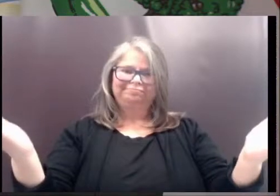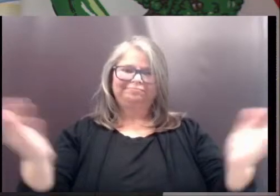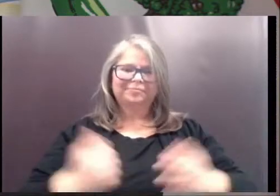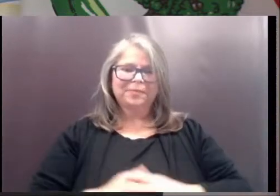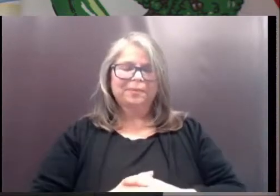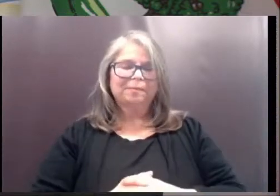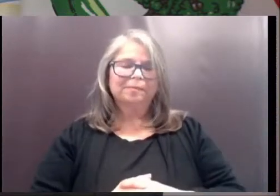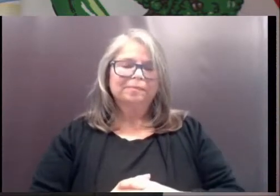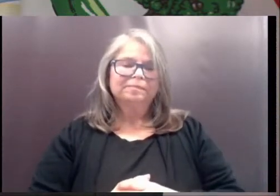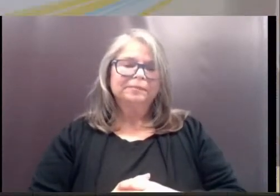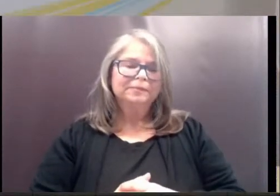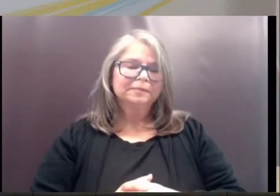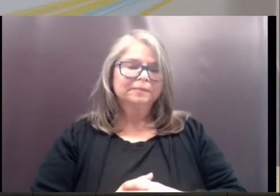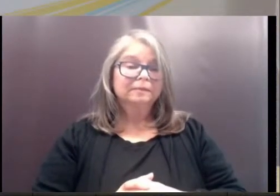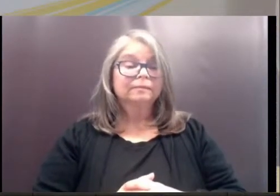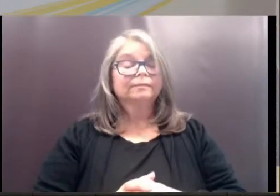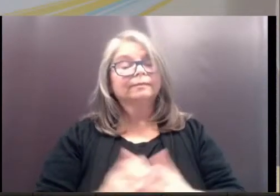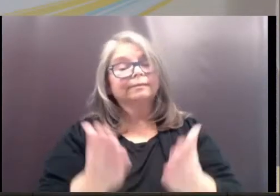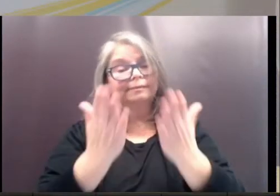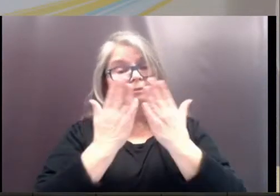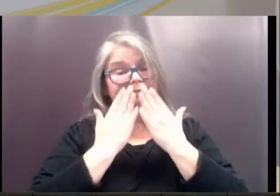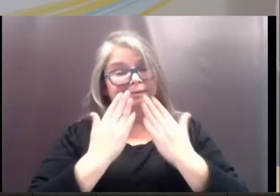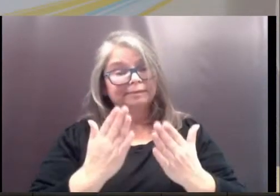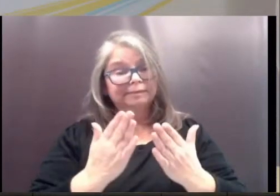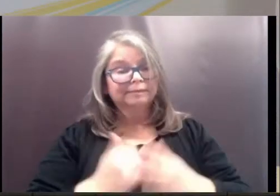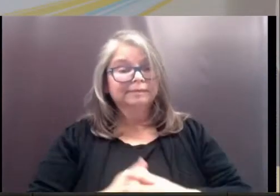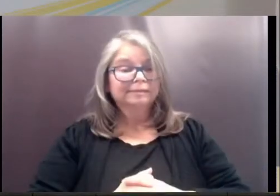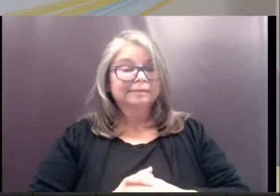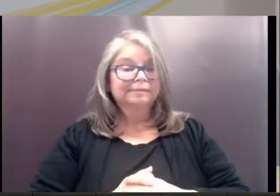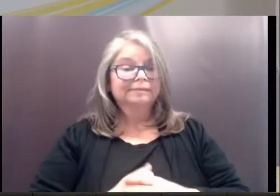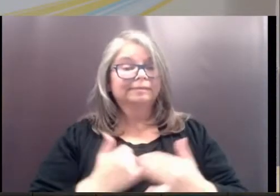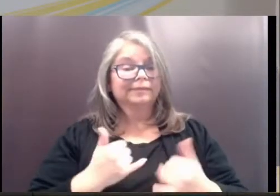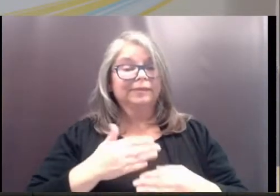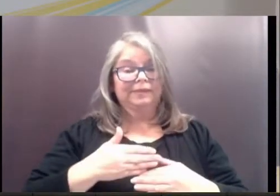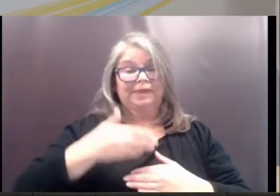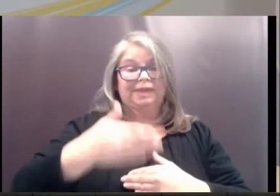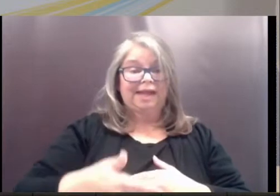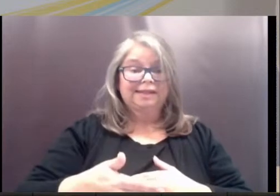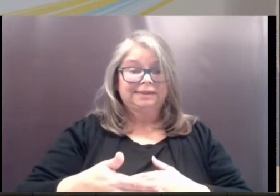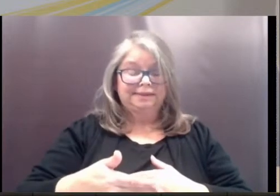Thank you, Marion. I will open it up for questions.